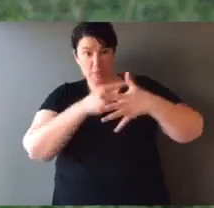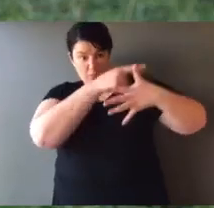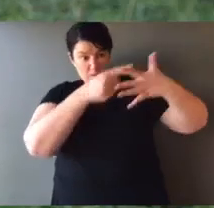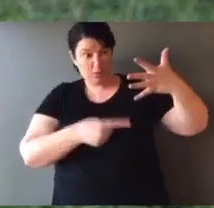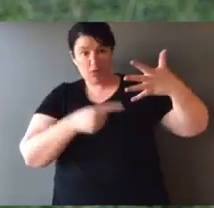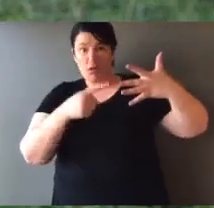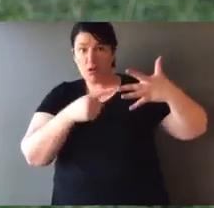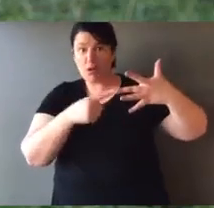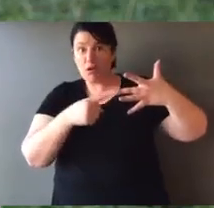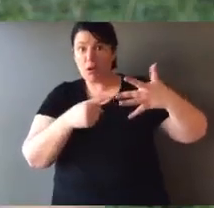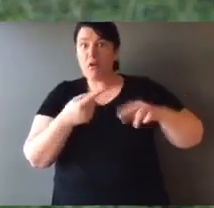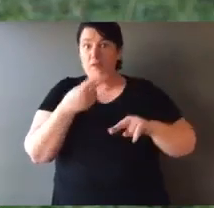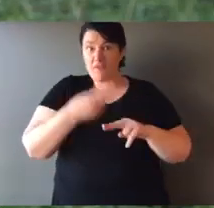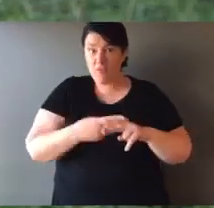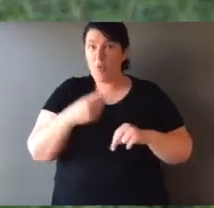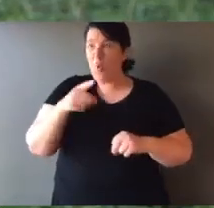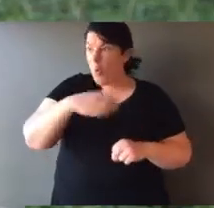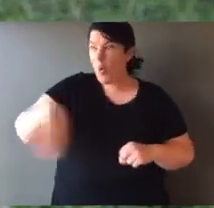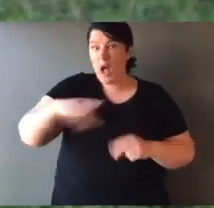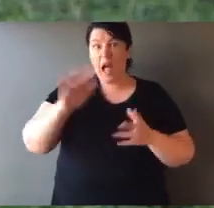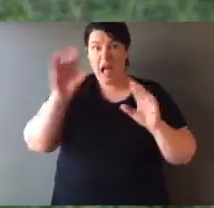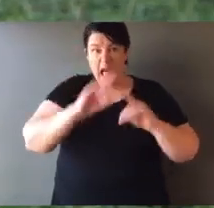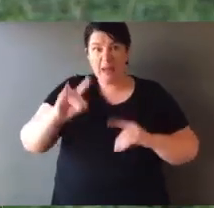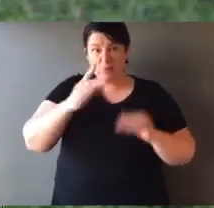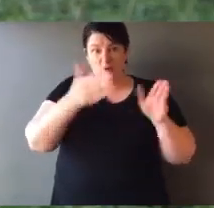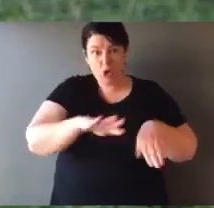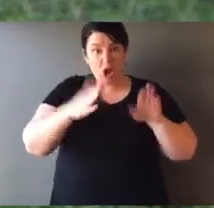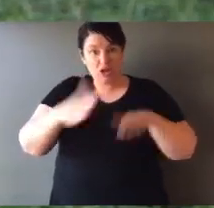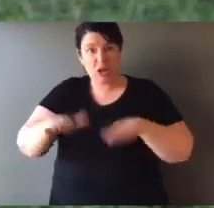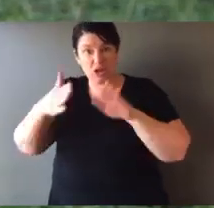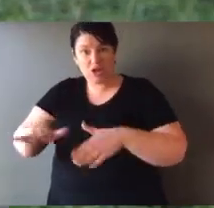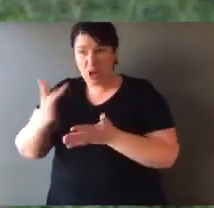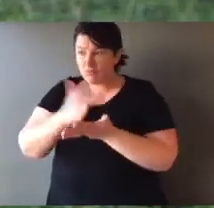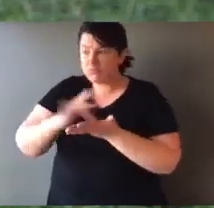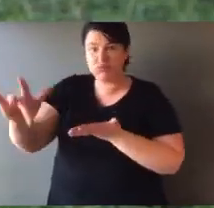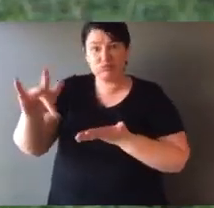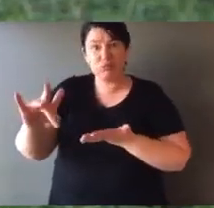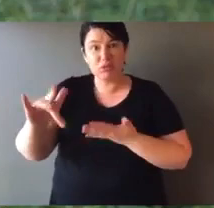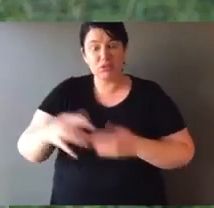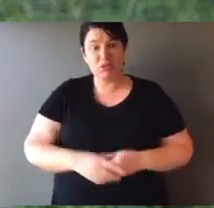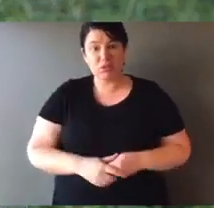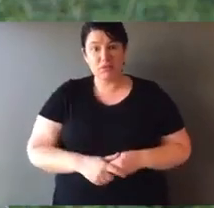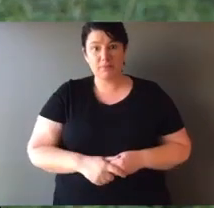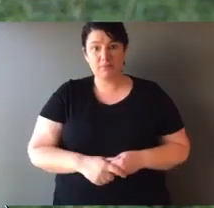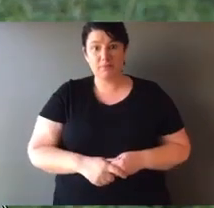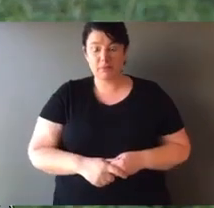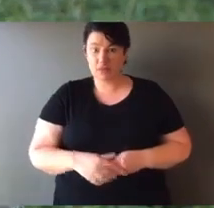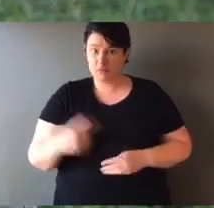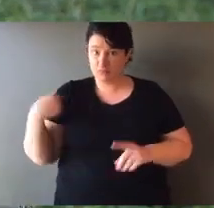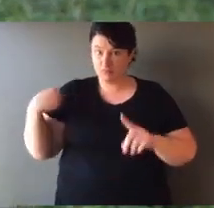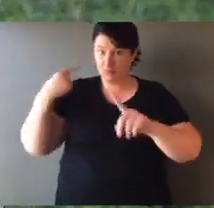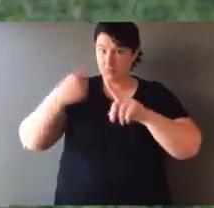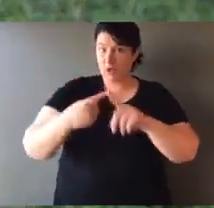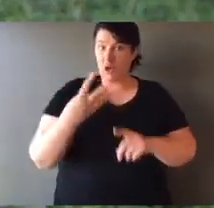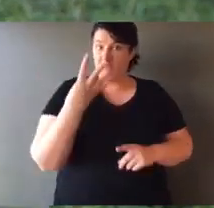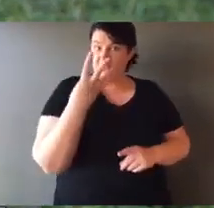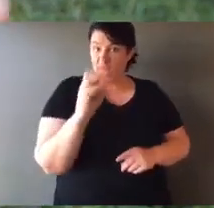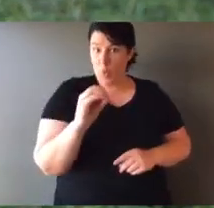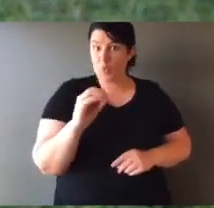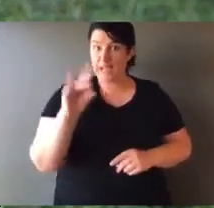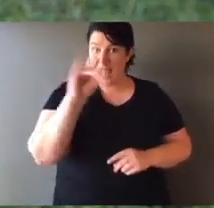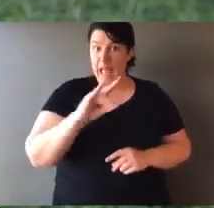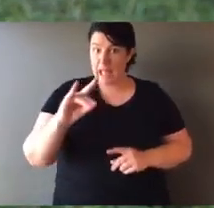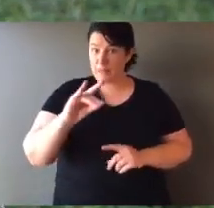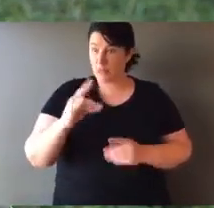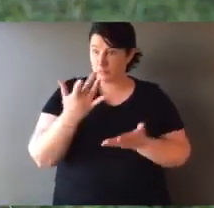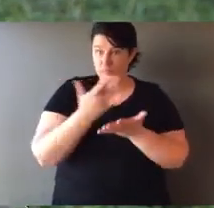for the overall loss of biodiversity. Our scorecard is not looking good. We've lost nearly 40 small